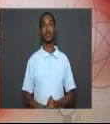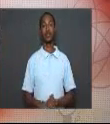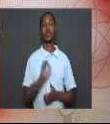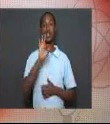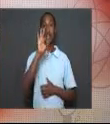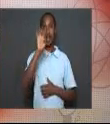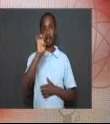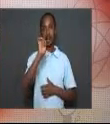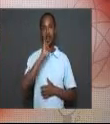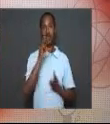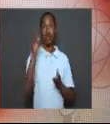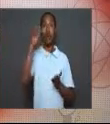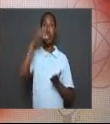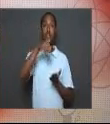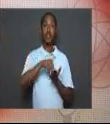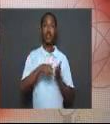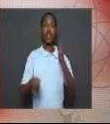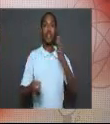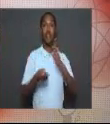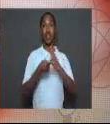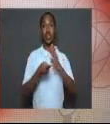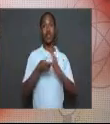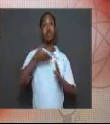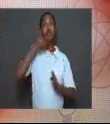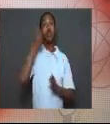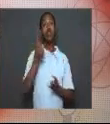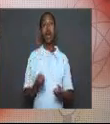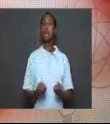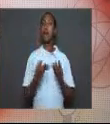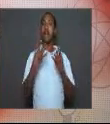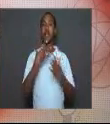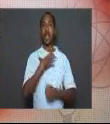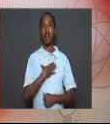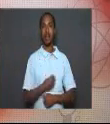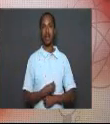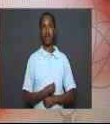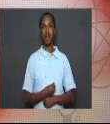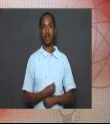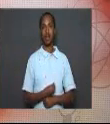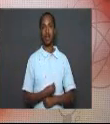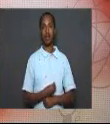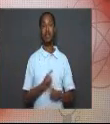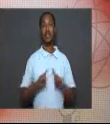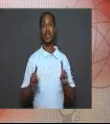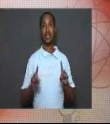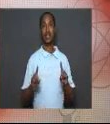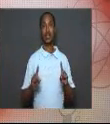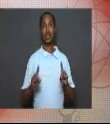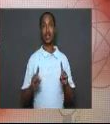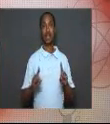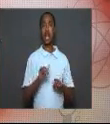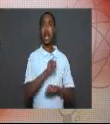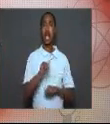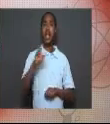Iron is also the fourth most abundant element. However,